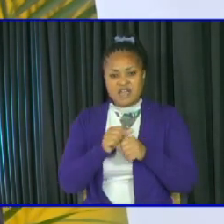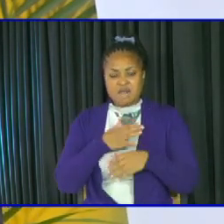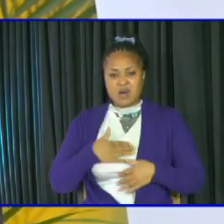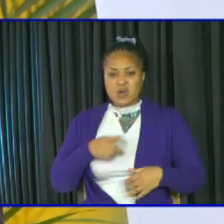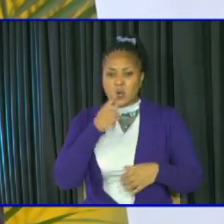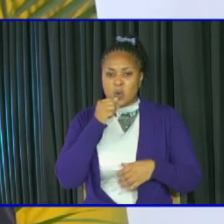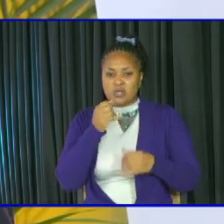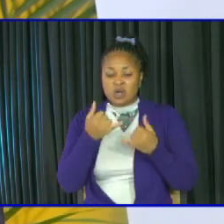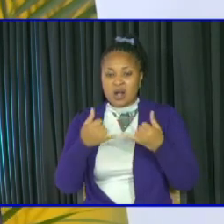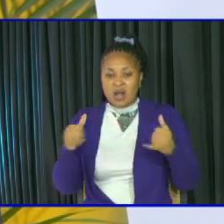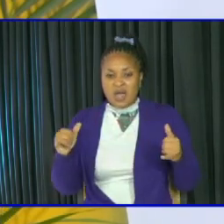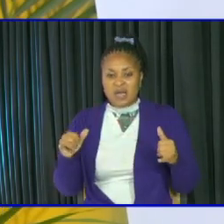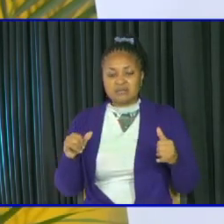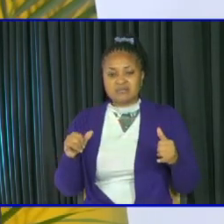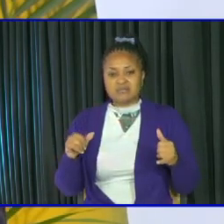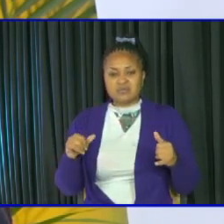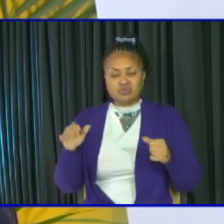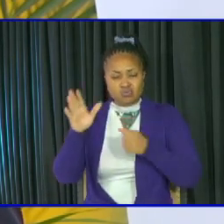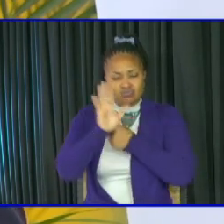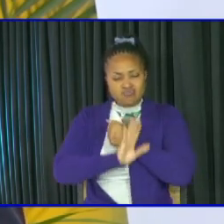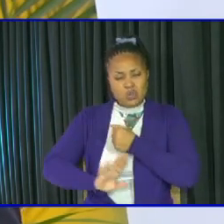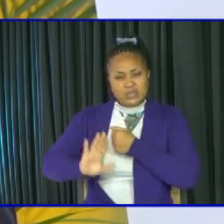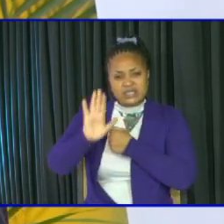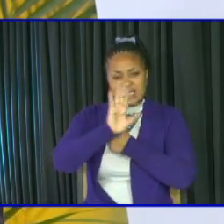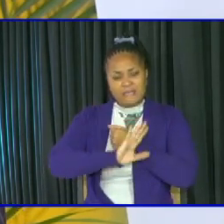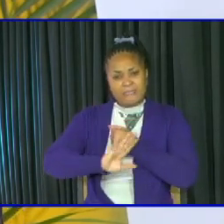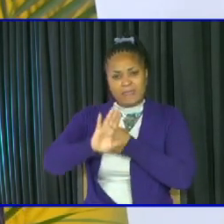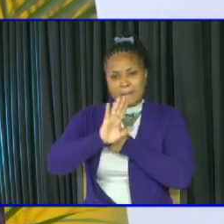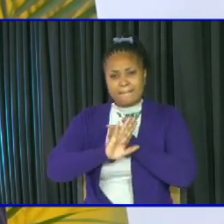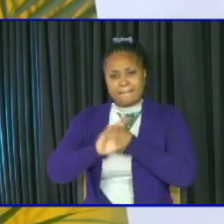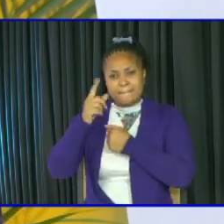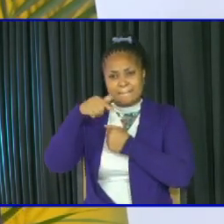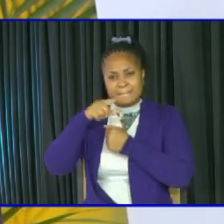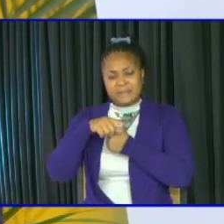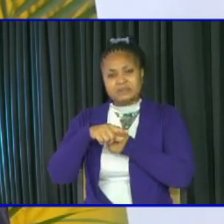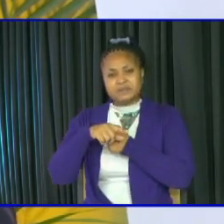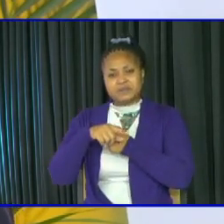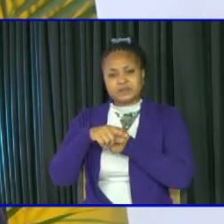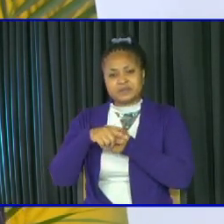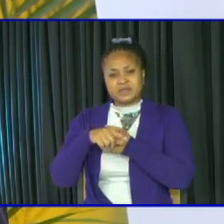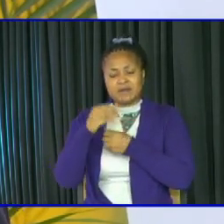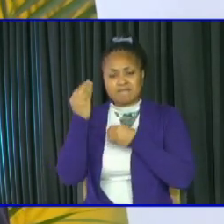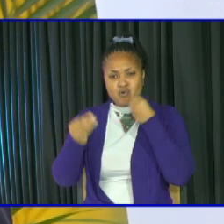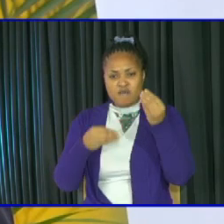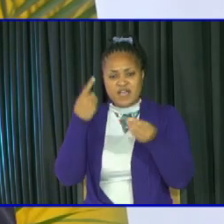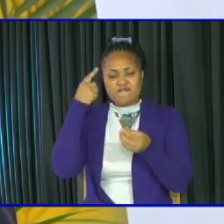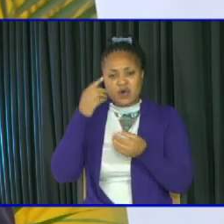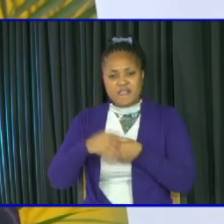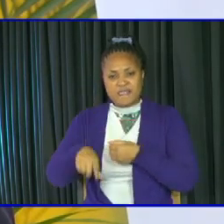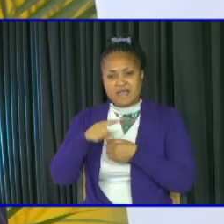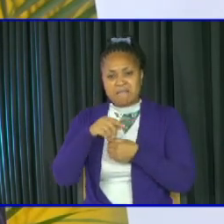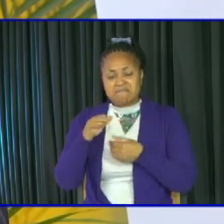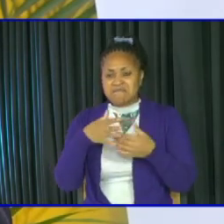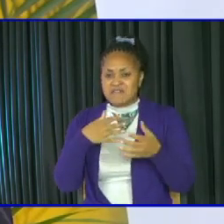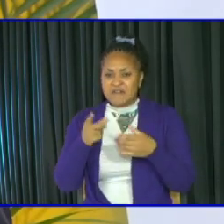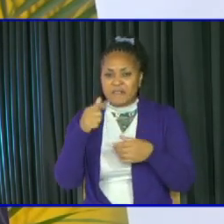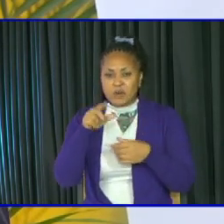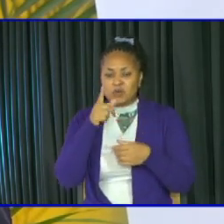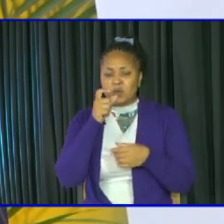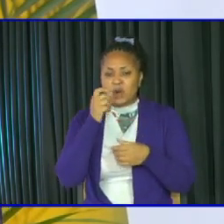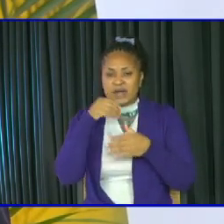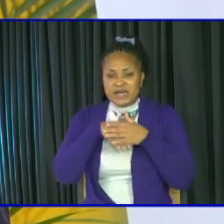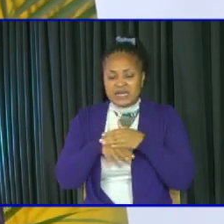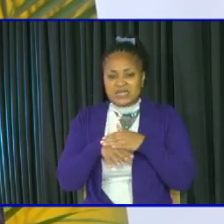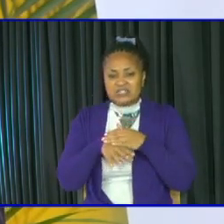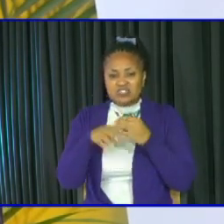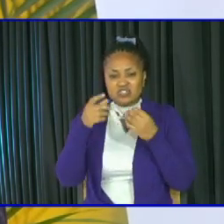you. Continue to protect them. Continue to provide for them. Be with those, Lord, who are in the valley of decision,